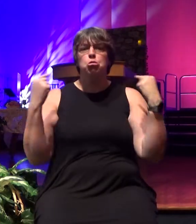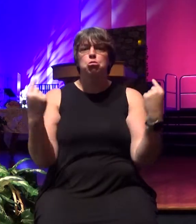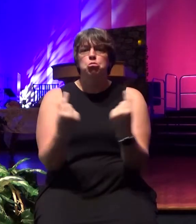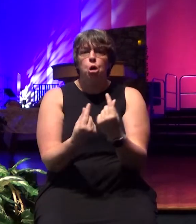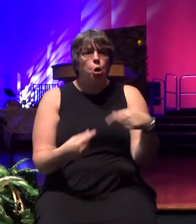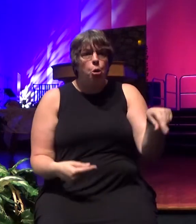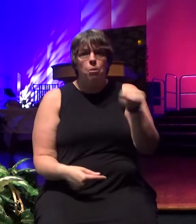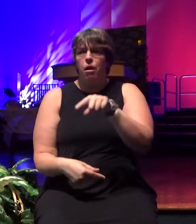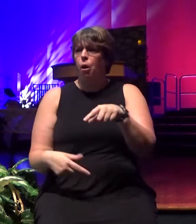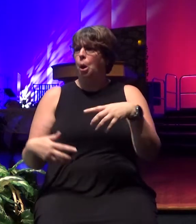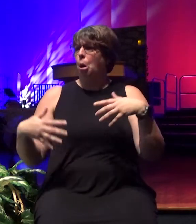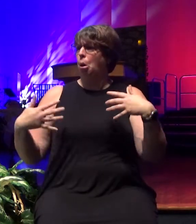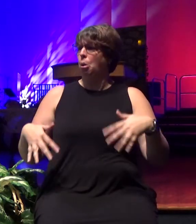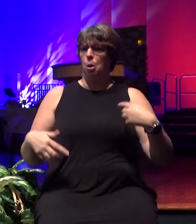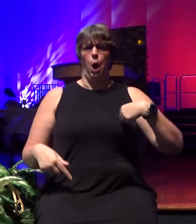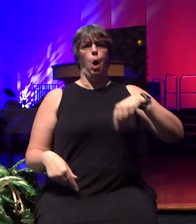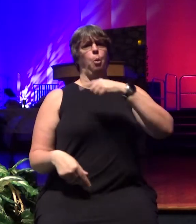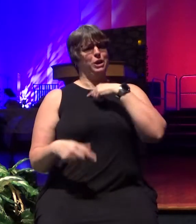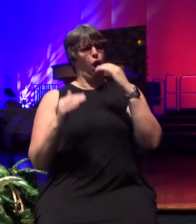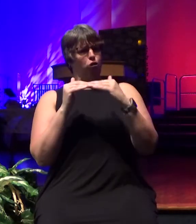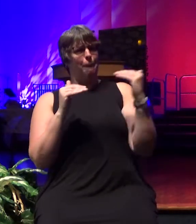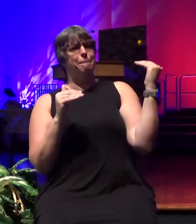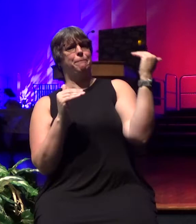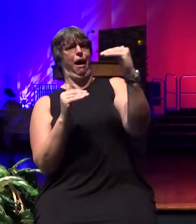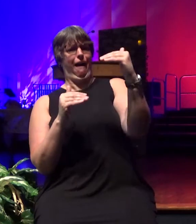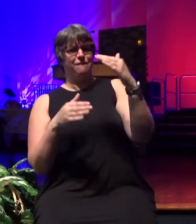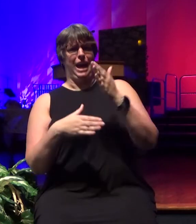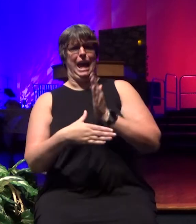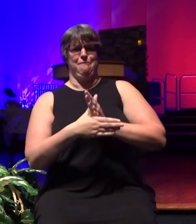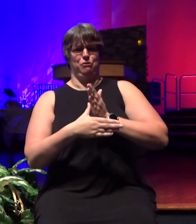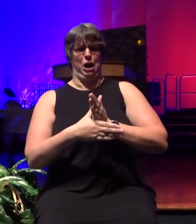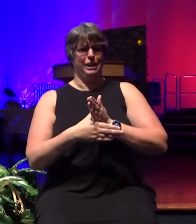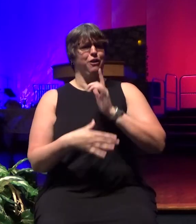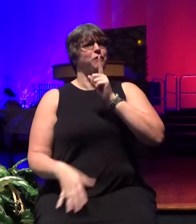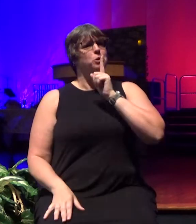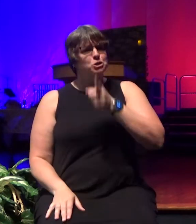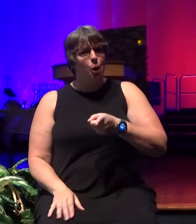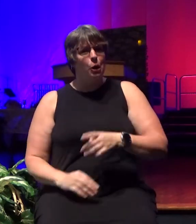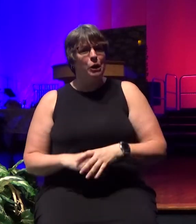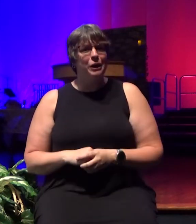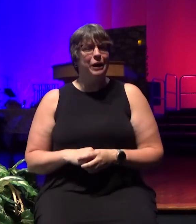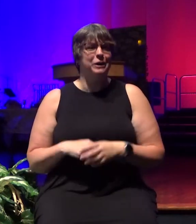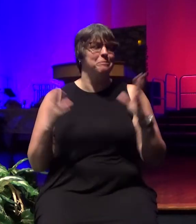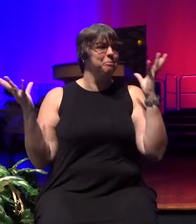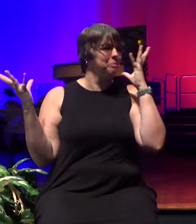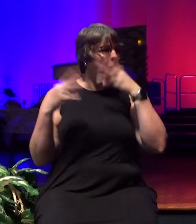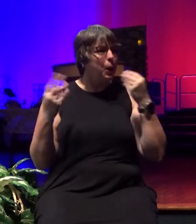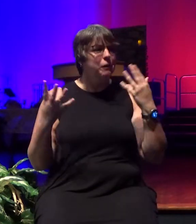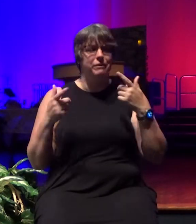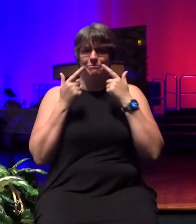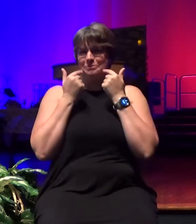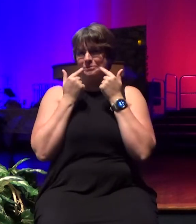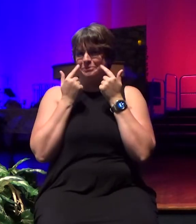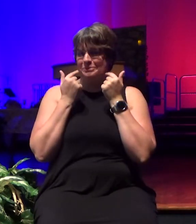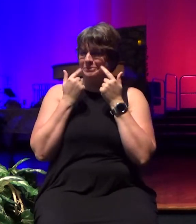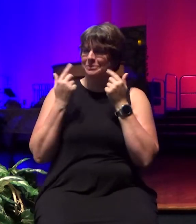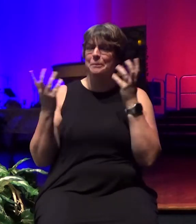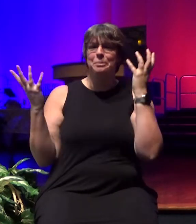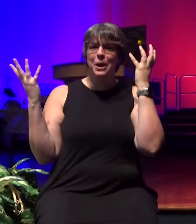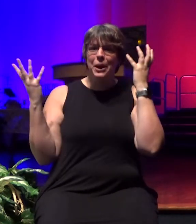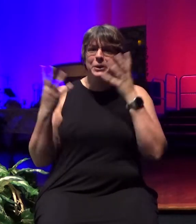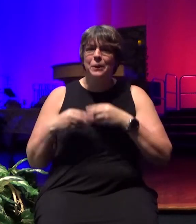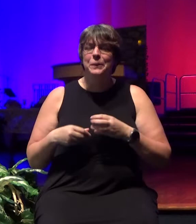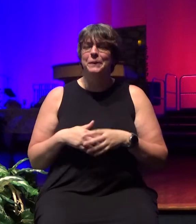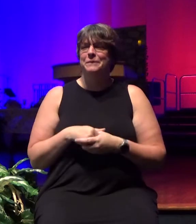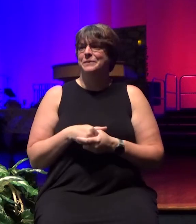above average, for sure. Beautiful, beautiful. Man, just